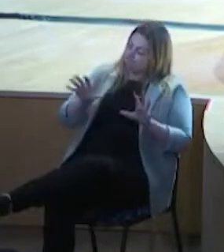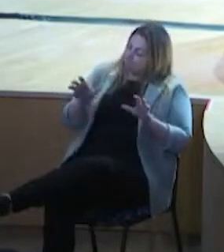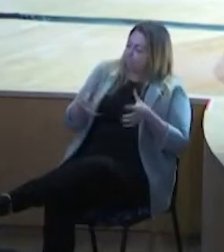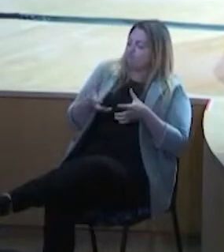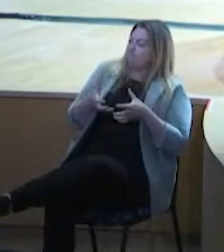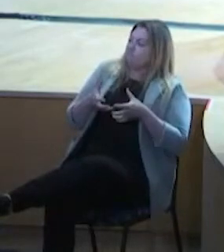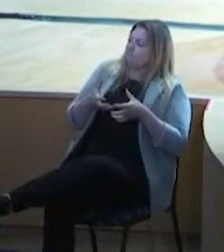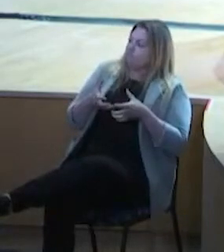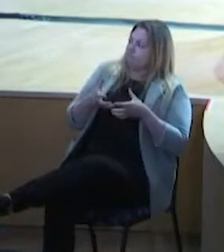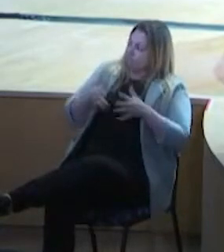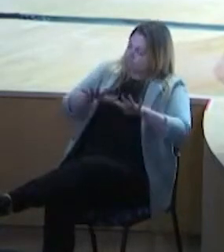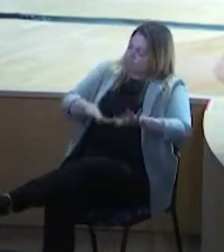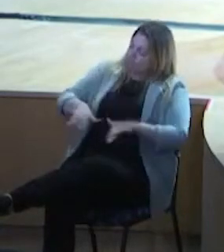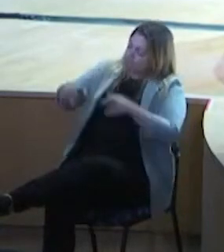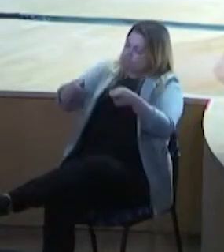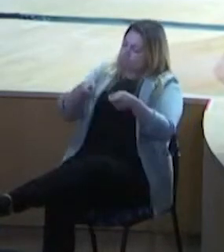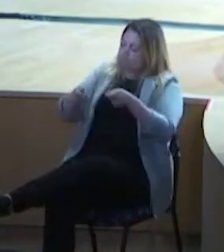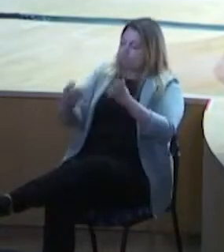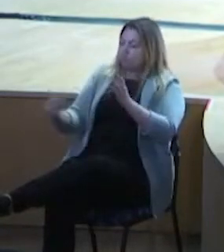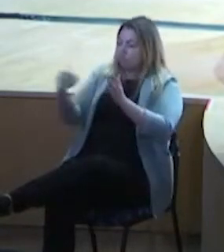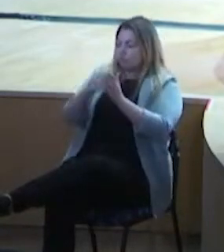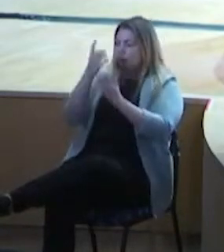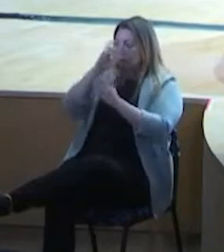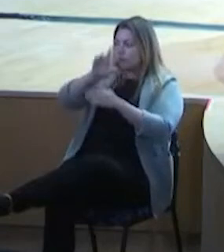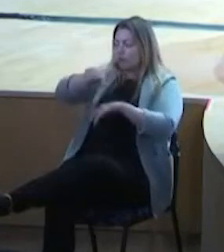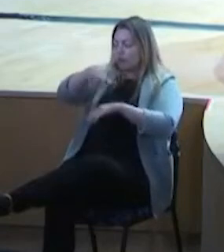regain management over this natural resource.